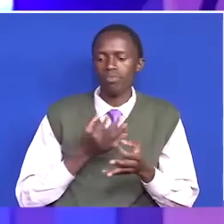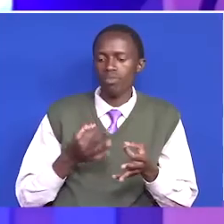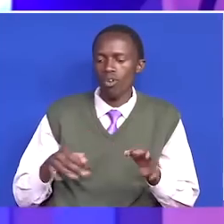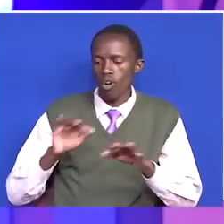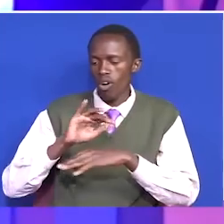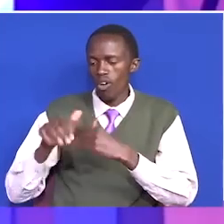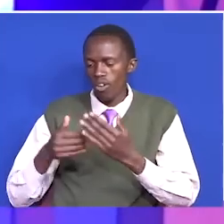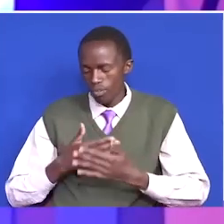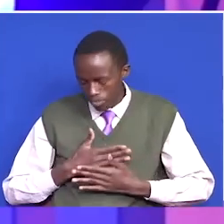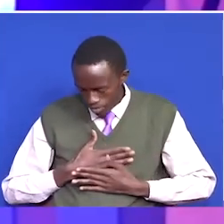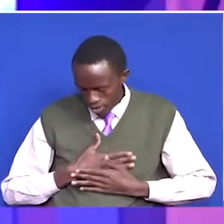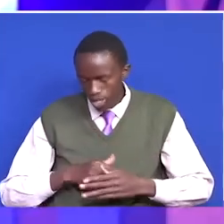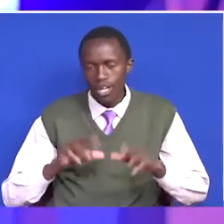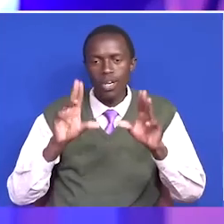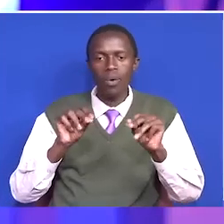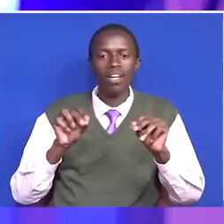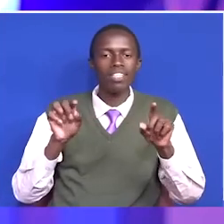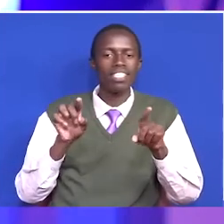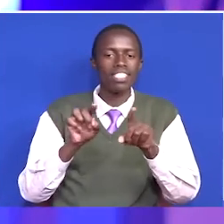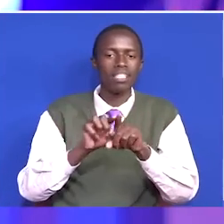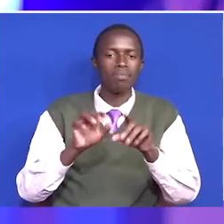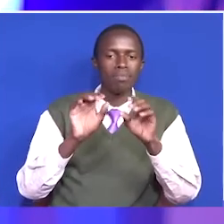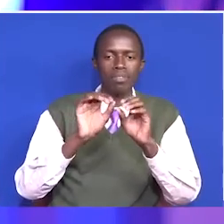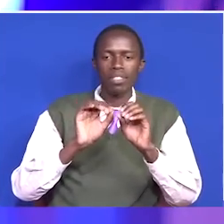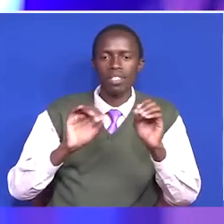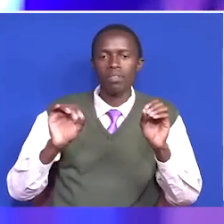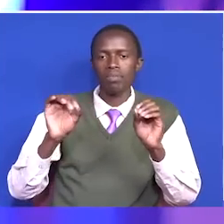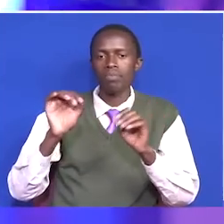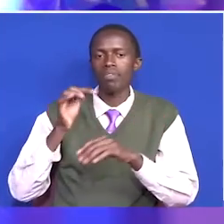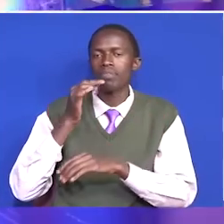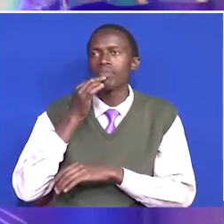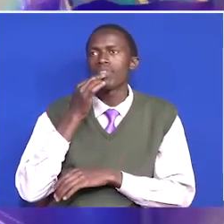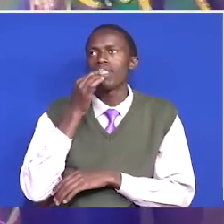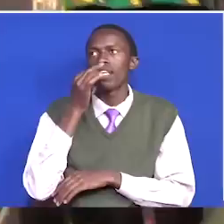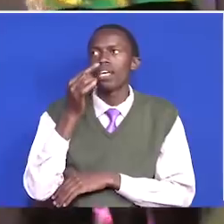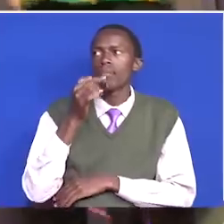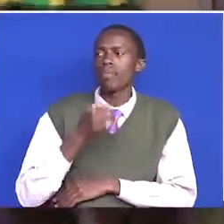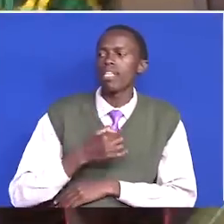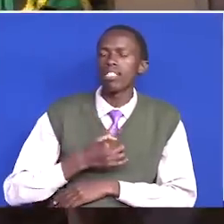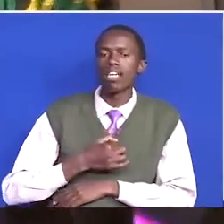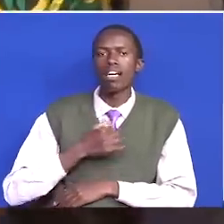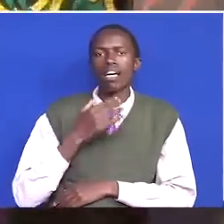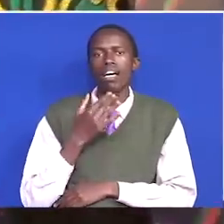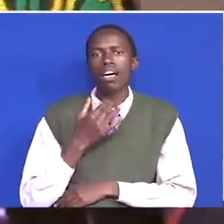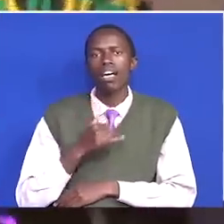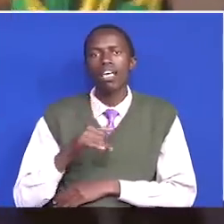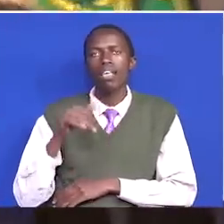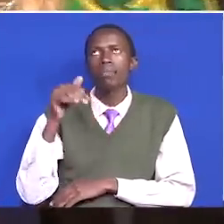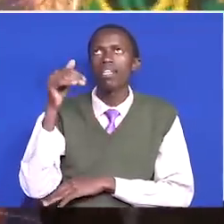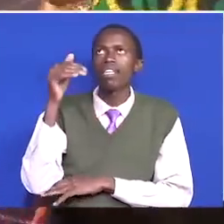Yes, hakuna mwingine kama yeye, hakuna mwingine. Oh, sema ninataka.